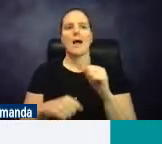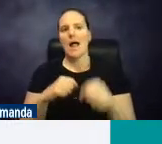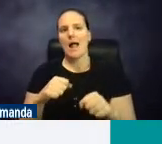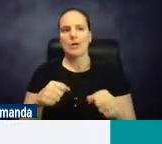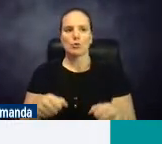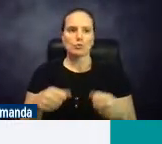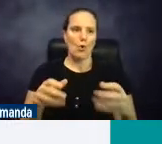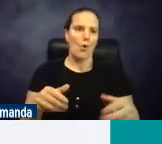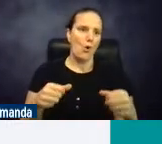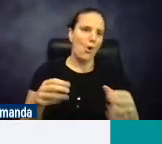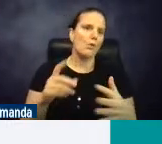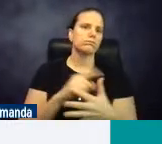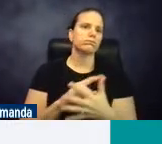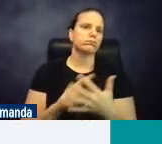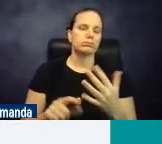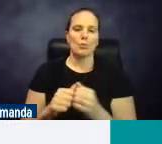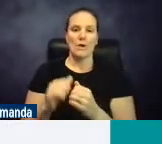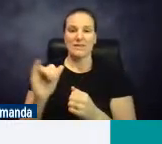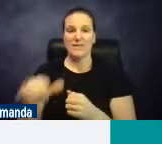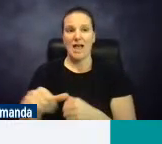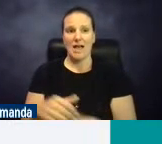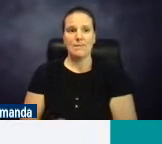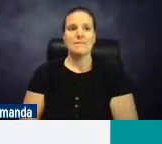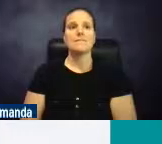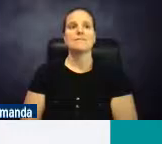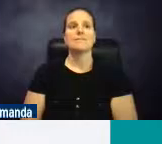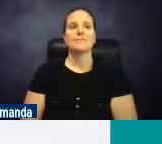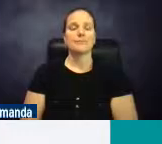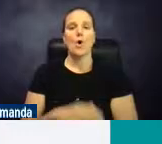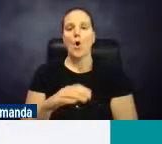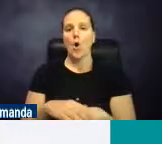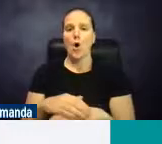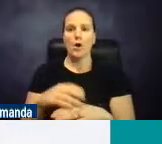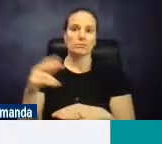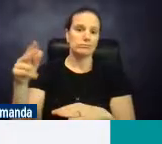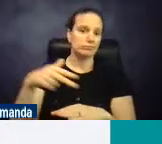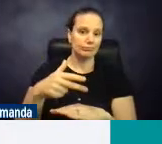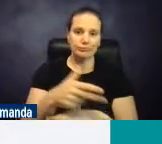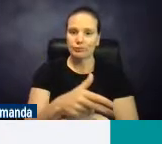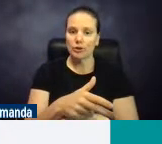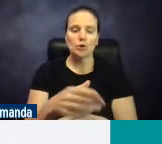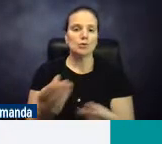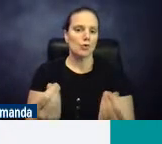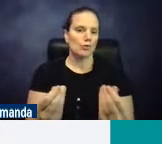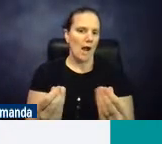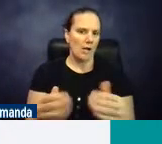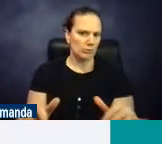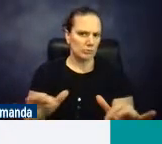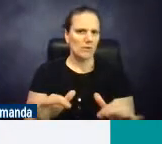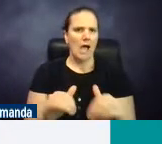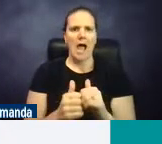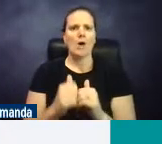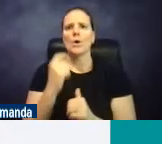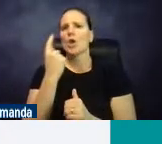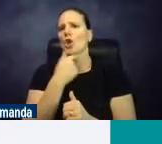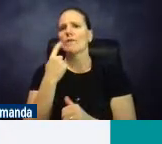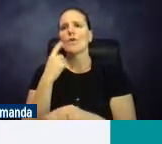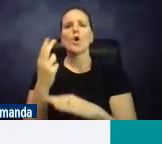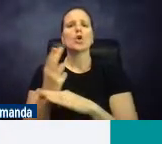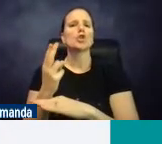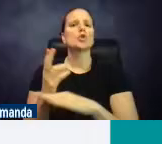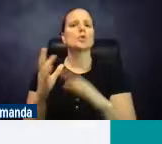grades with shared use path to get down to ground, and how that might look to the users